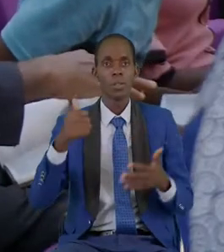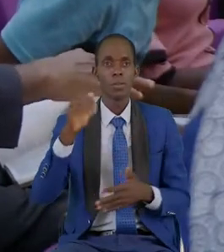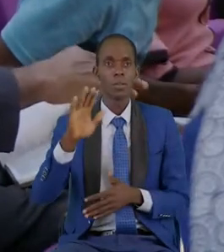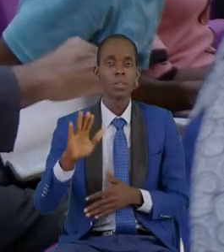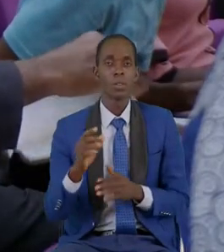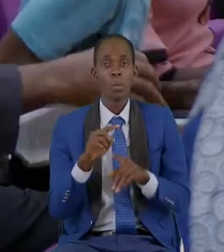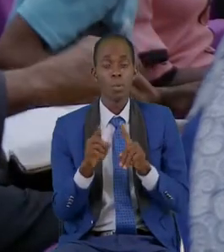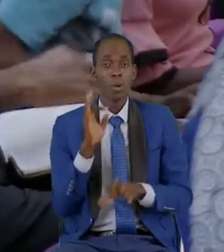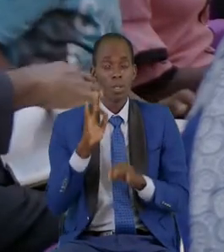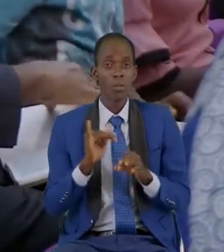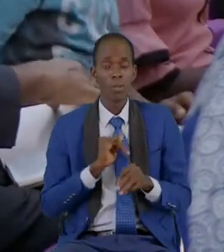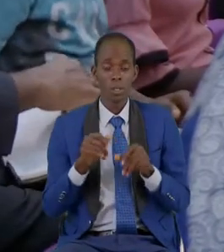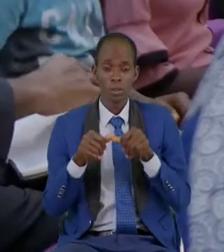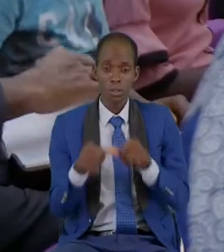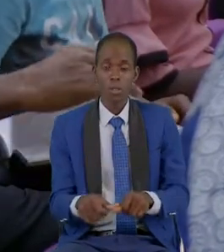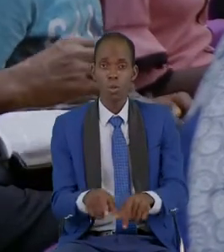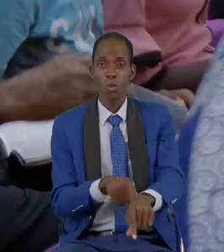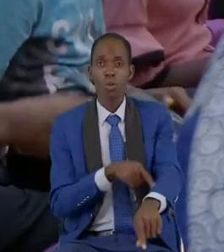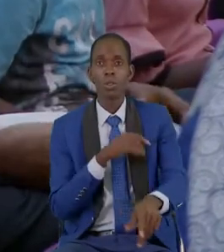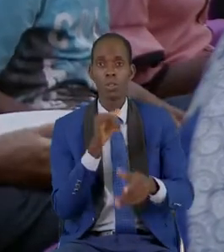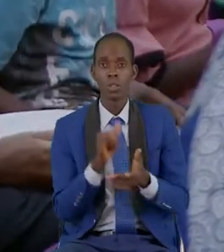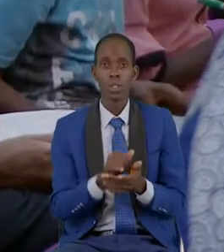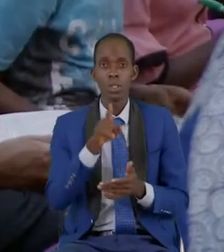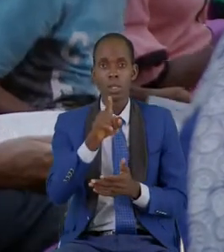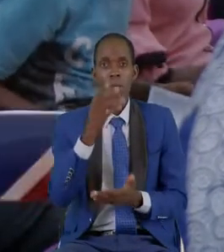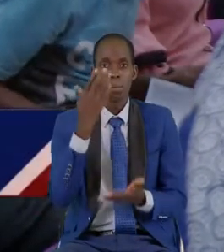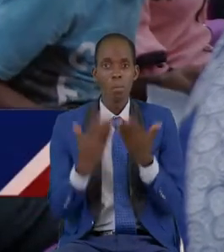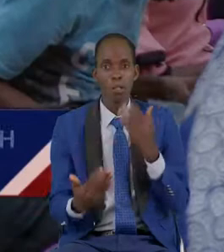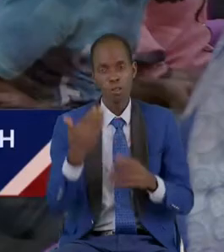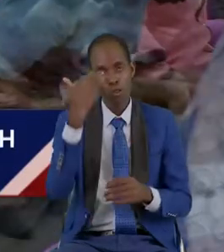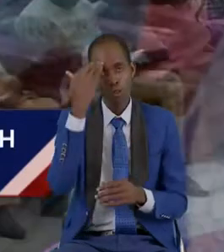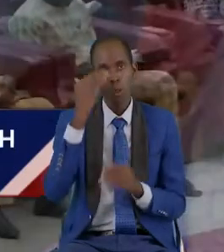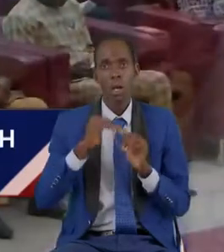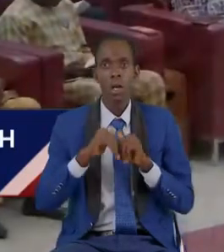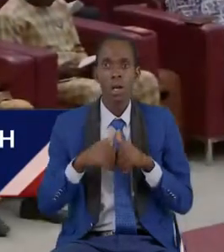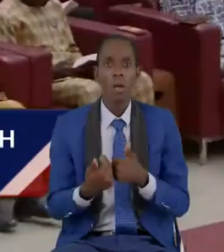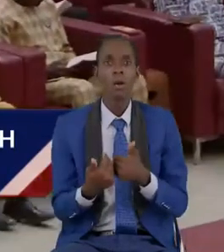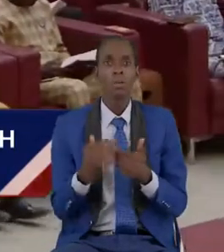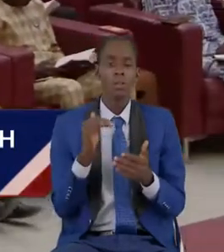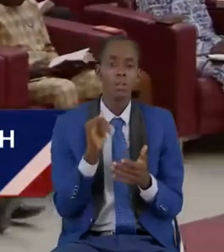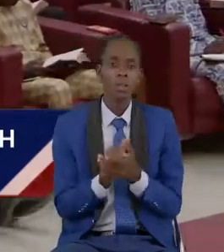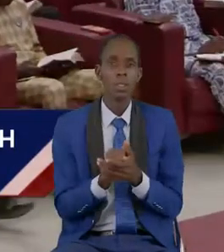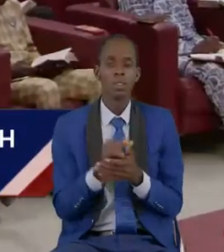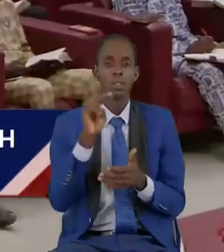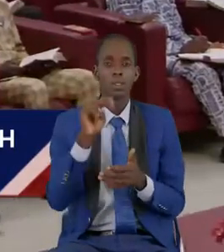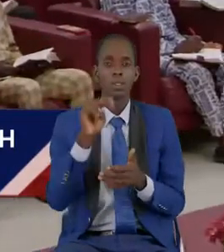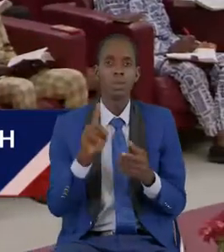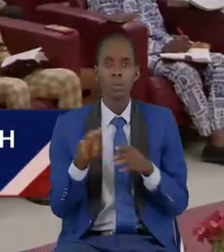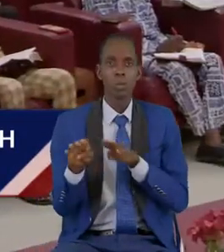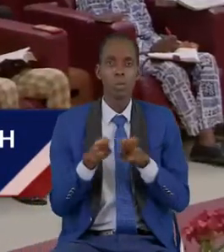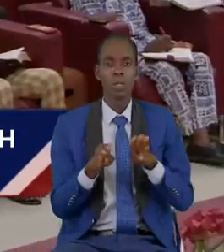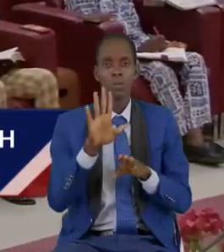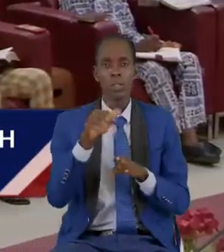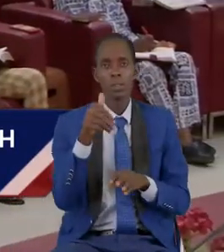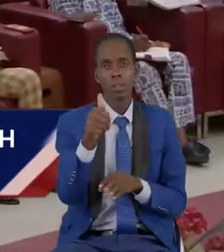tarry long, that thou mayest know how thou oughtest to behave thyself in